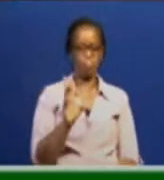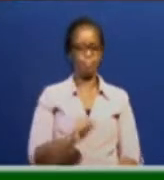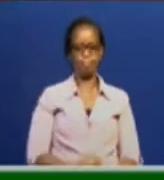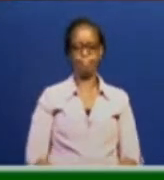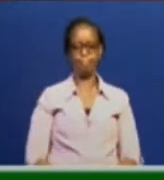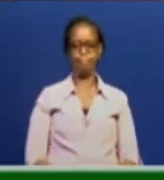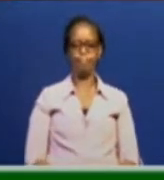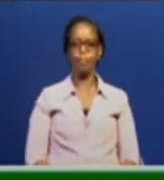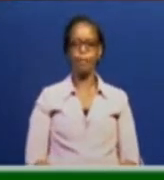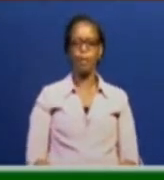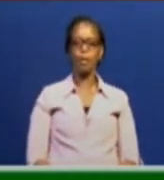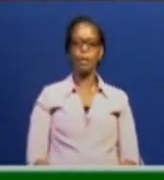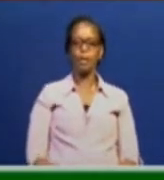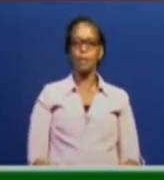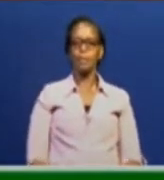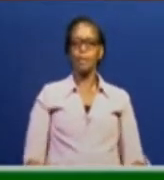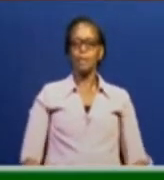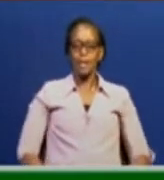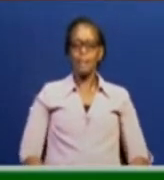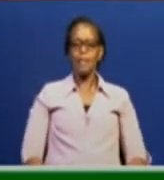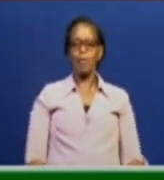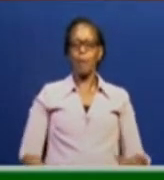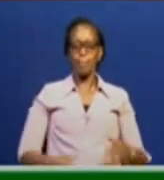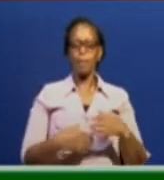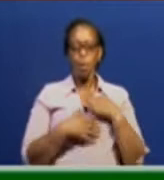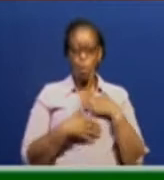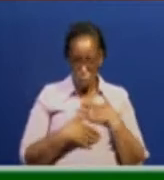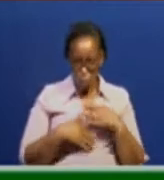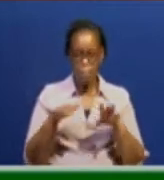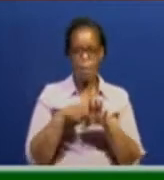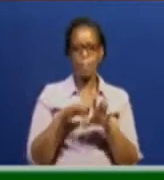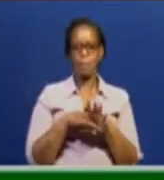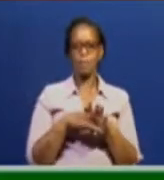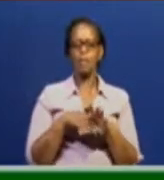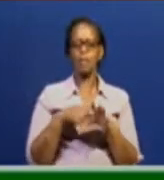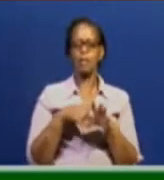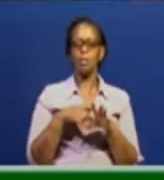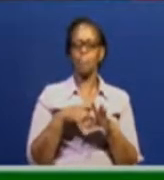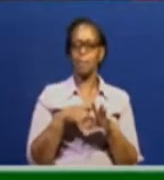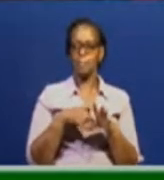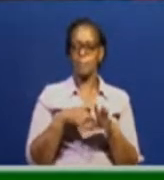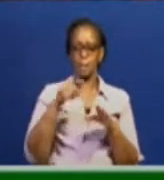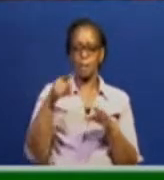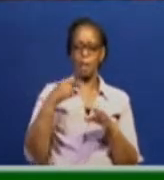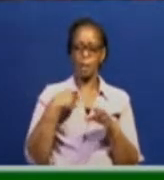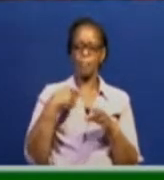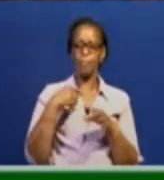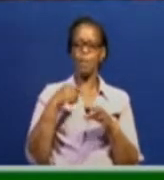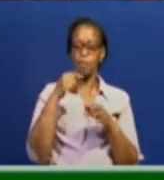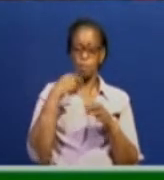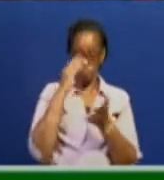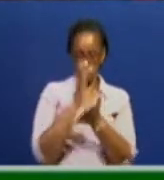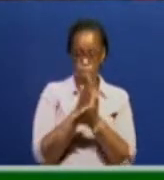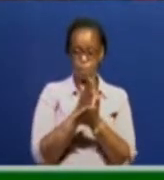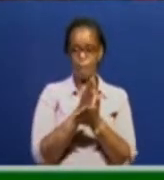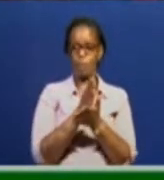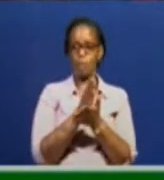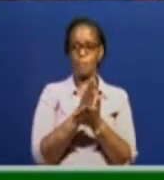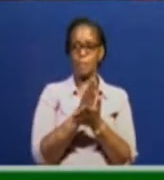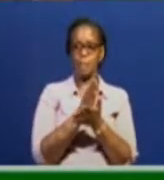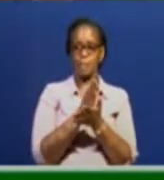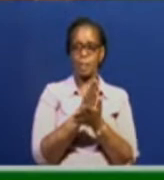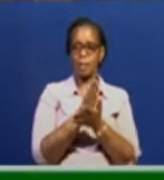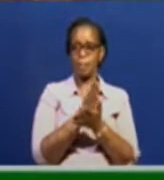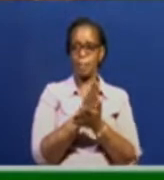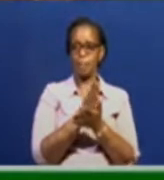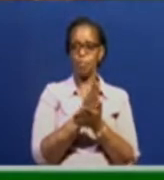Honorable members, the cost of living is not an abstract phenomenon. It is a reality experienced